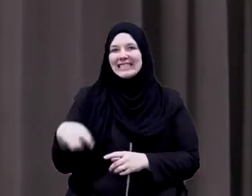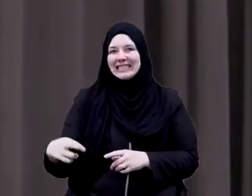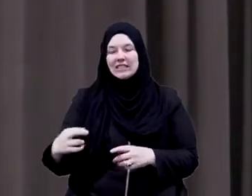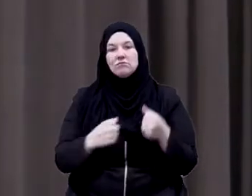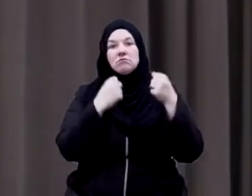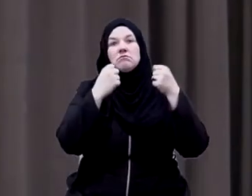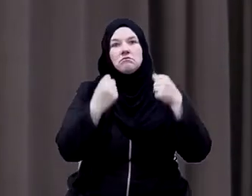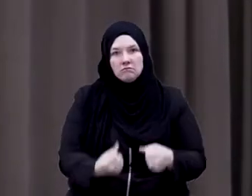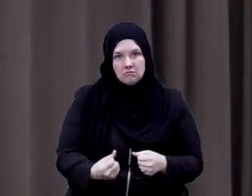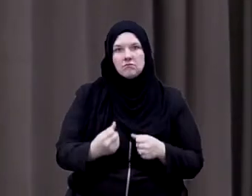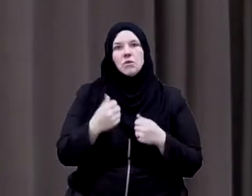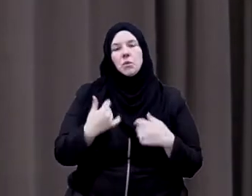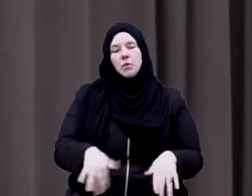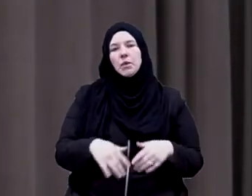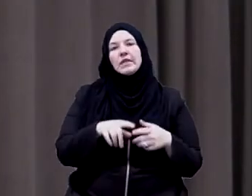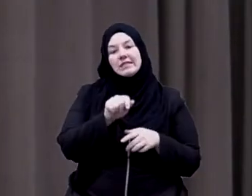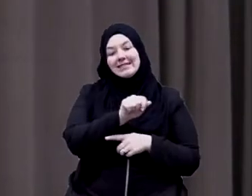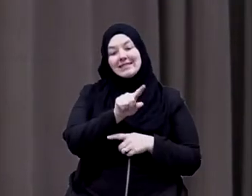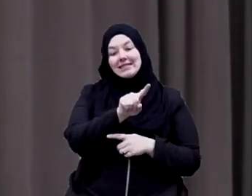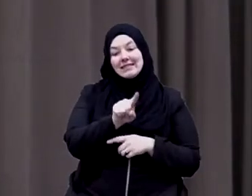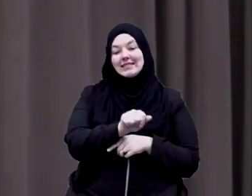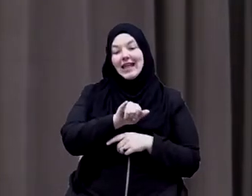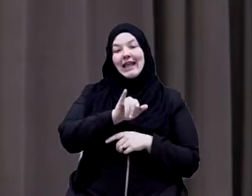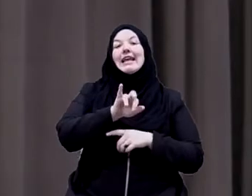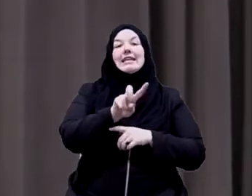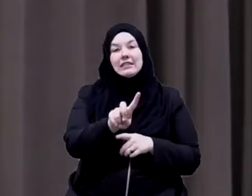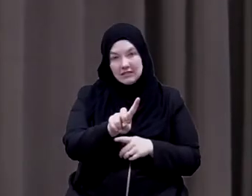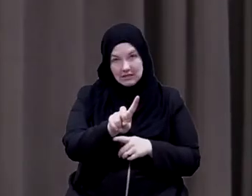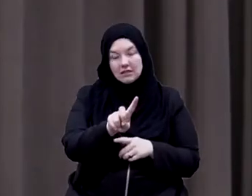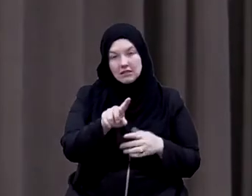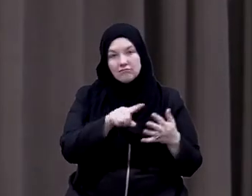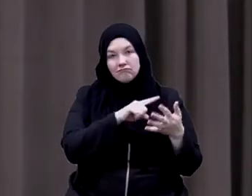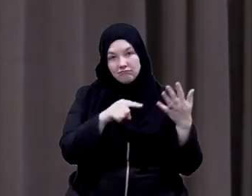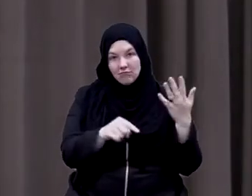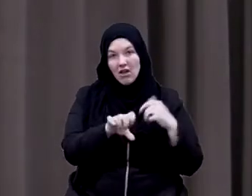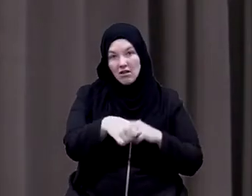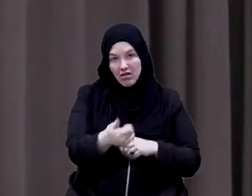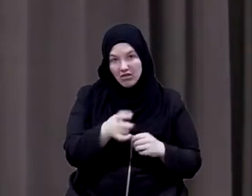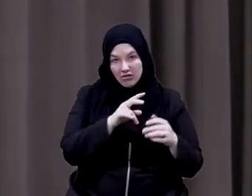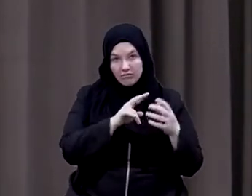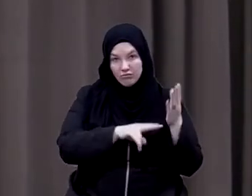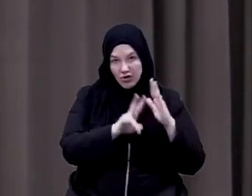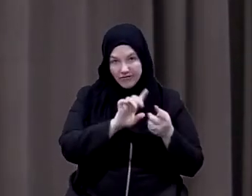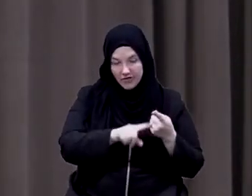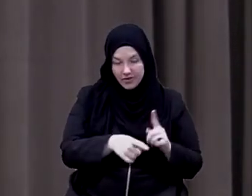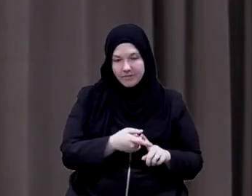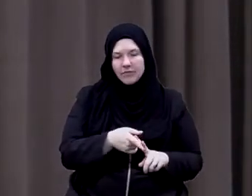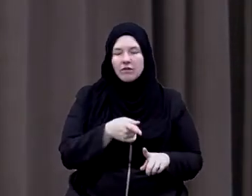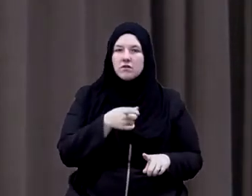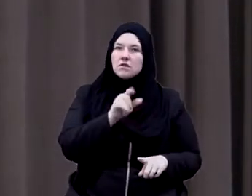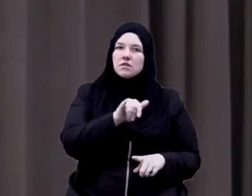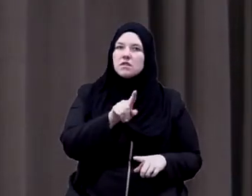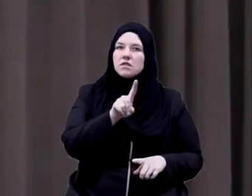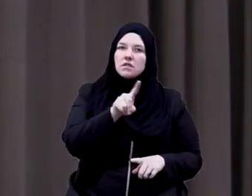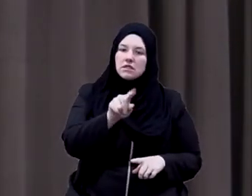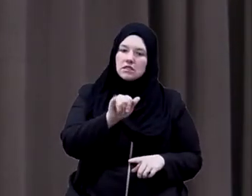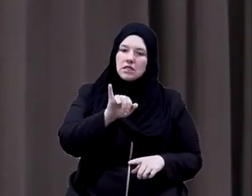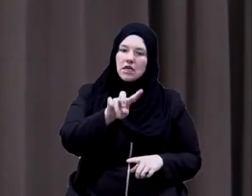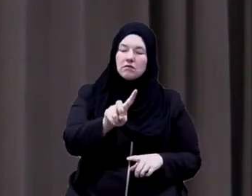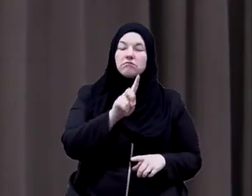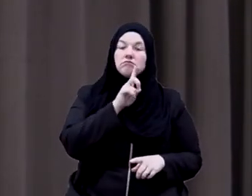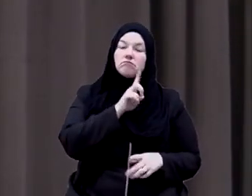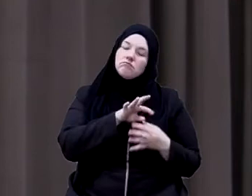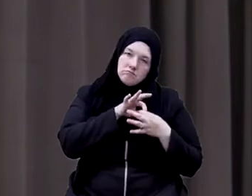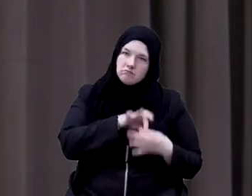Zayd is well known for the Quran and how it became his life.